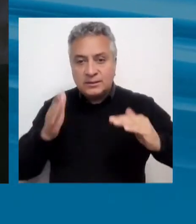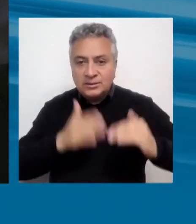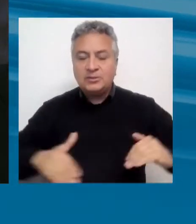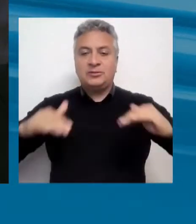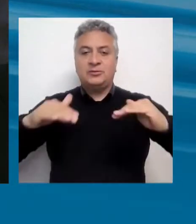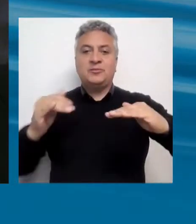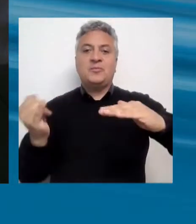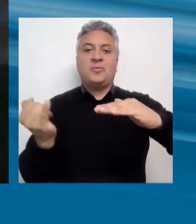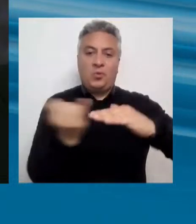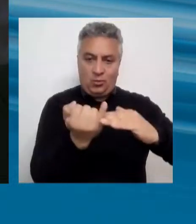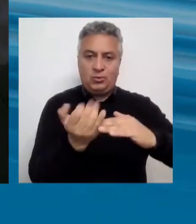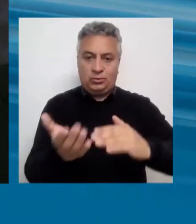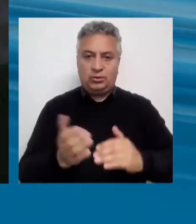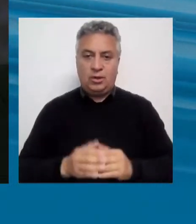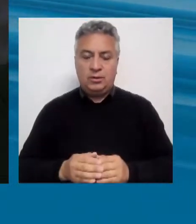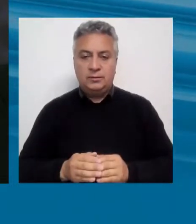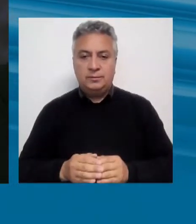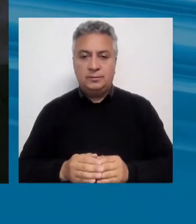Abramo,